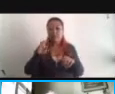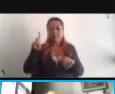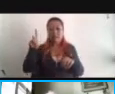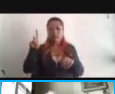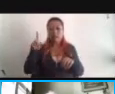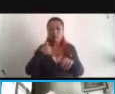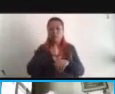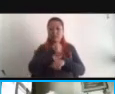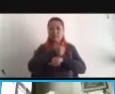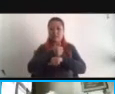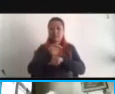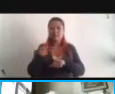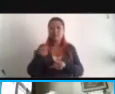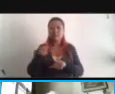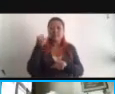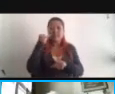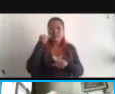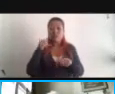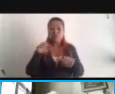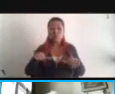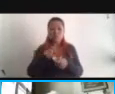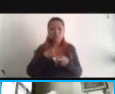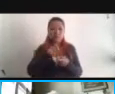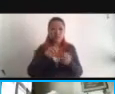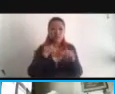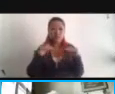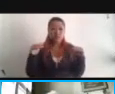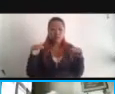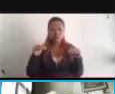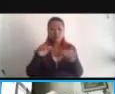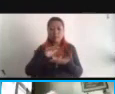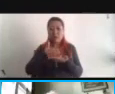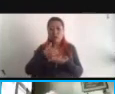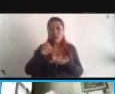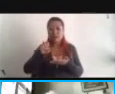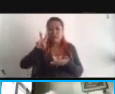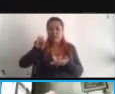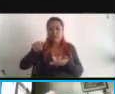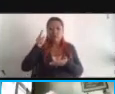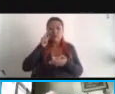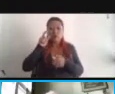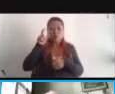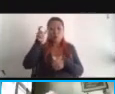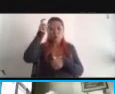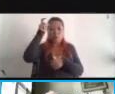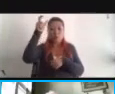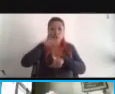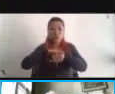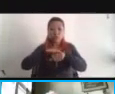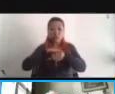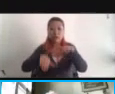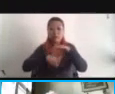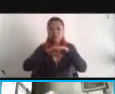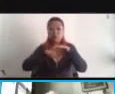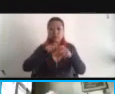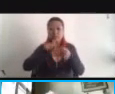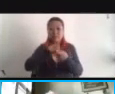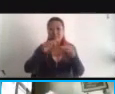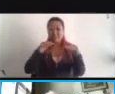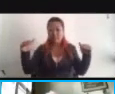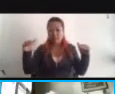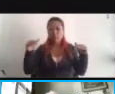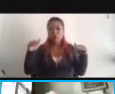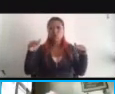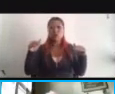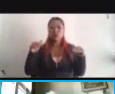hey, you could lose a certain amount, but if you want to do an EVA on a lunar surface, you go below a certain level, the performance is going to be severely